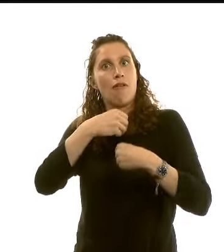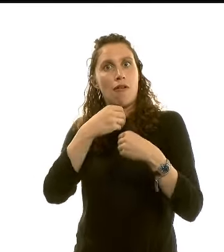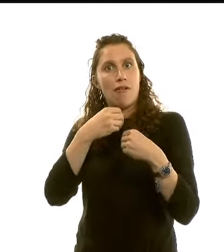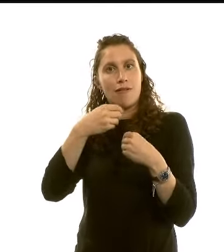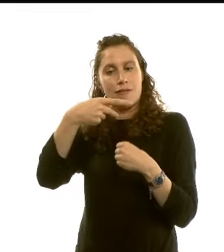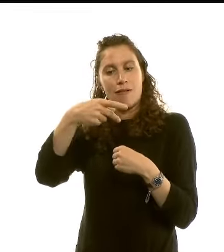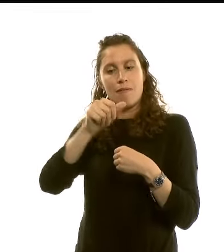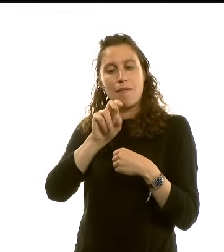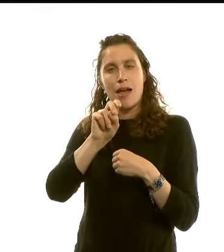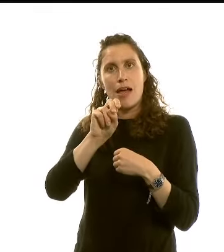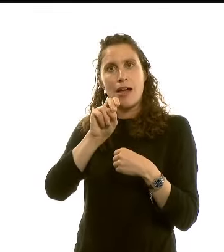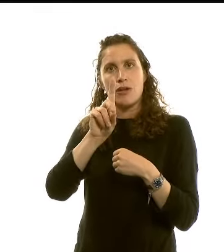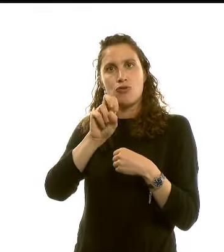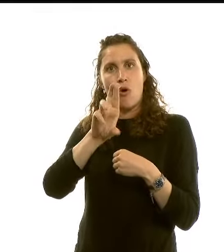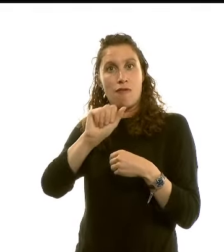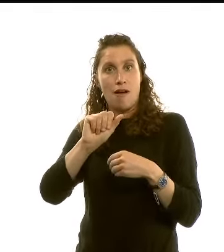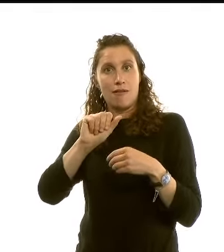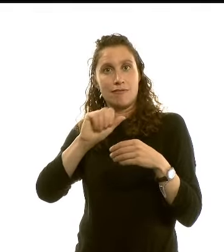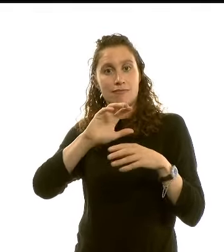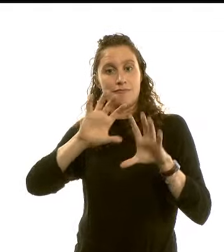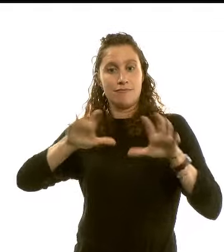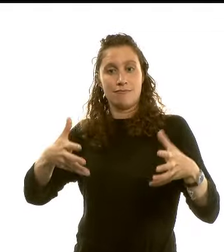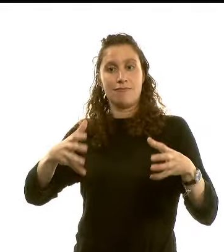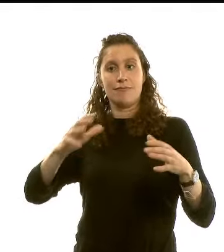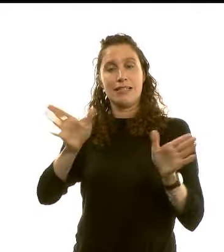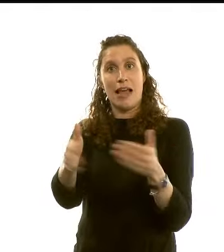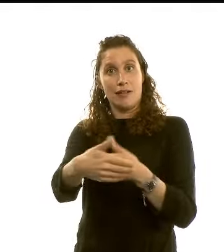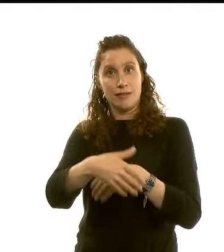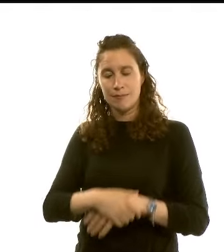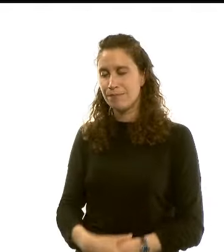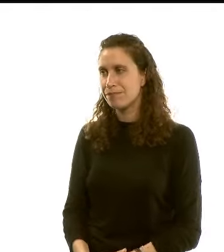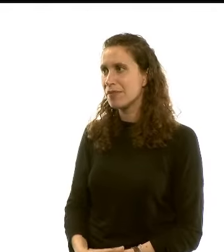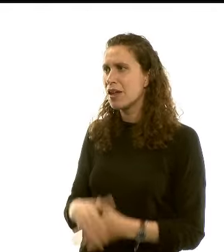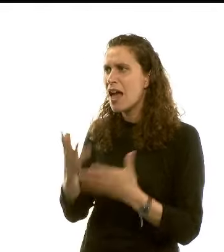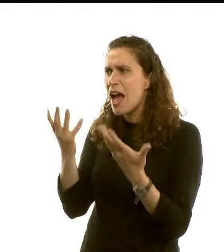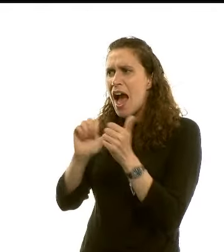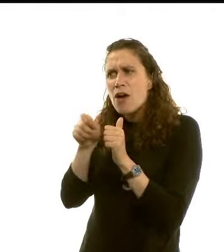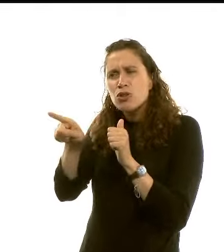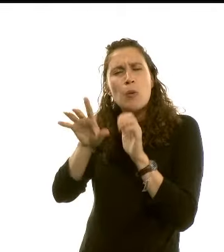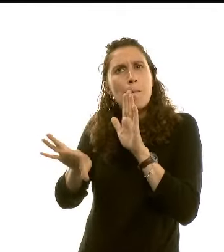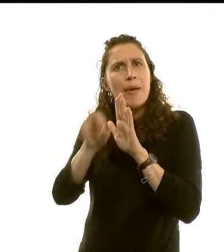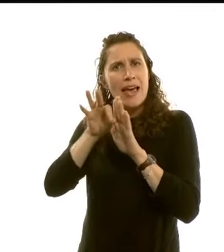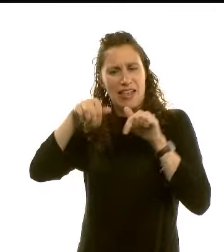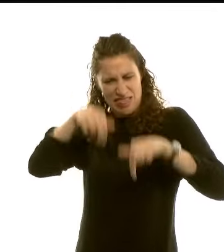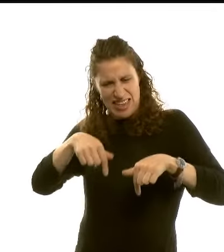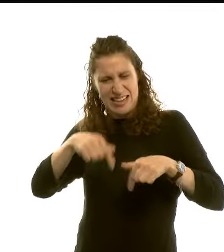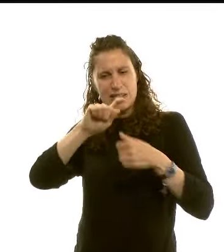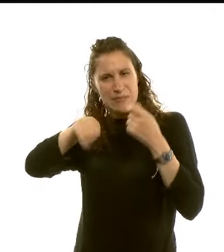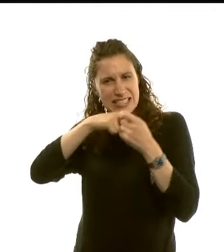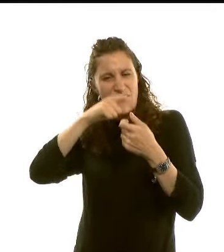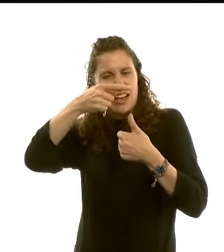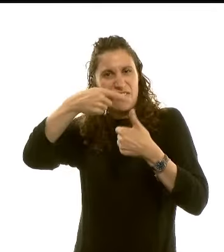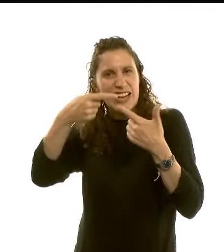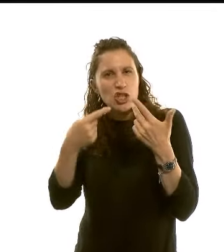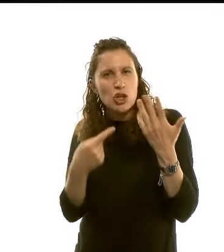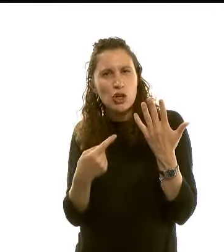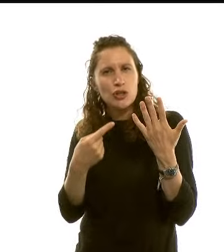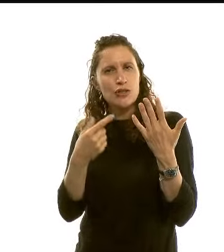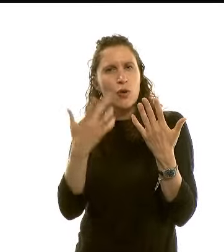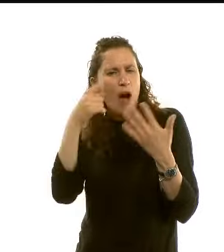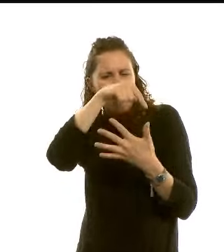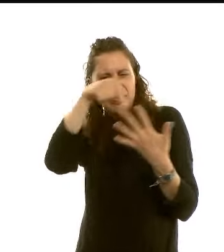Wow. Woonza, of all the amazing moments from the film, how did you pick, these features and these sets to be made?